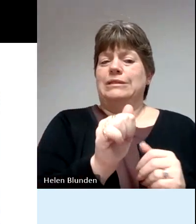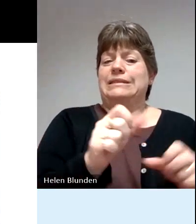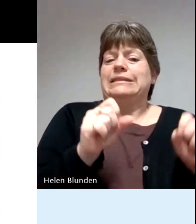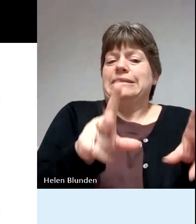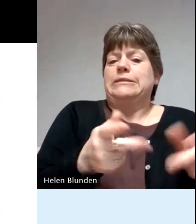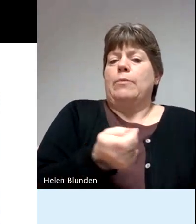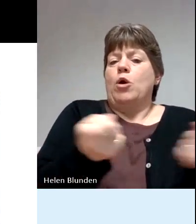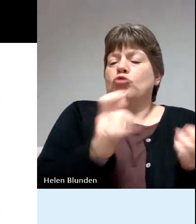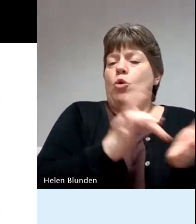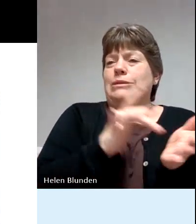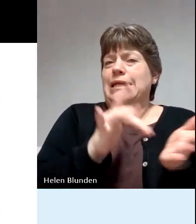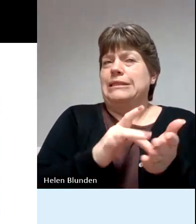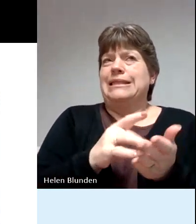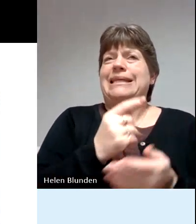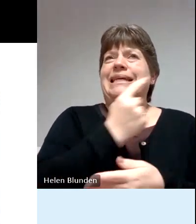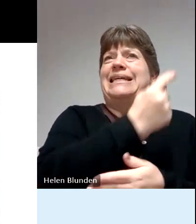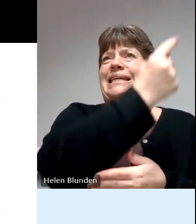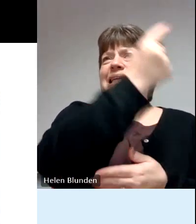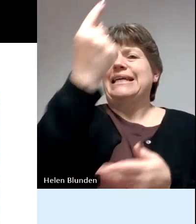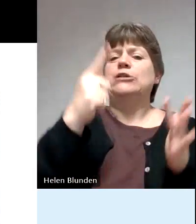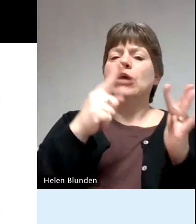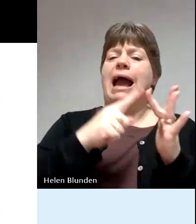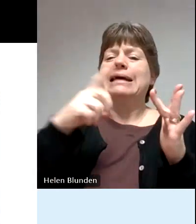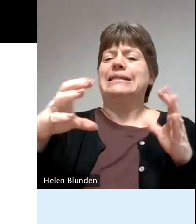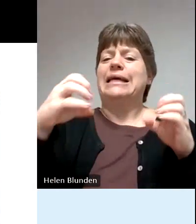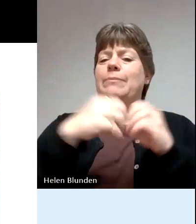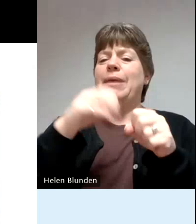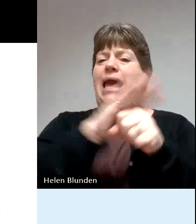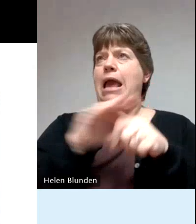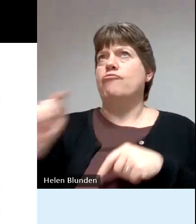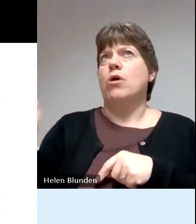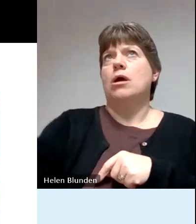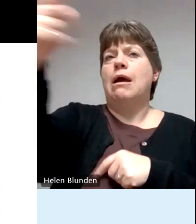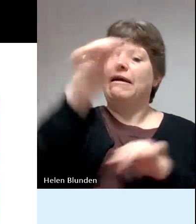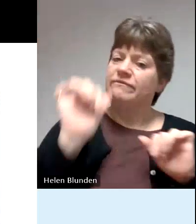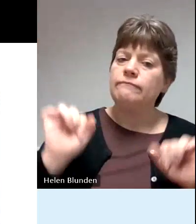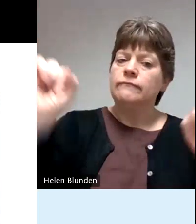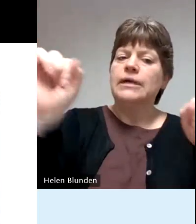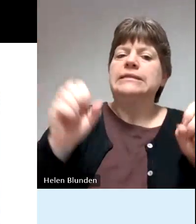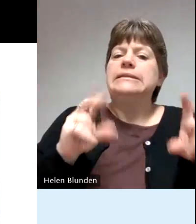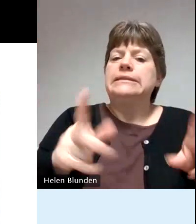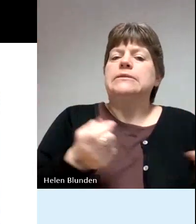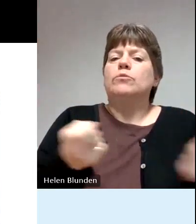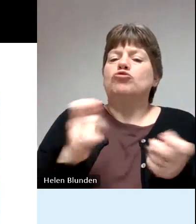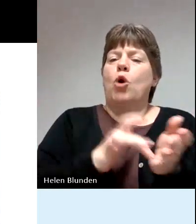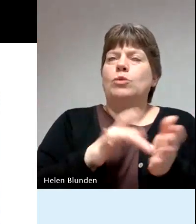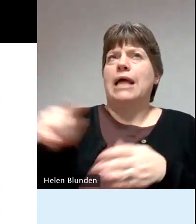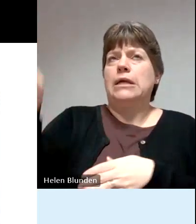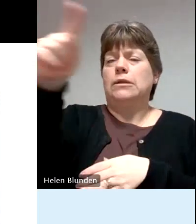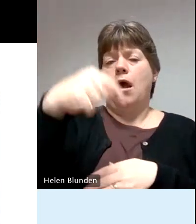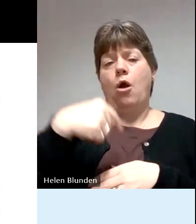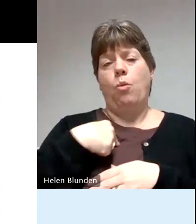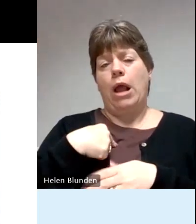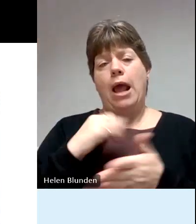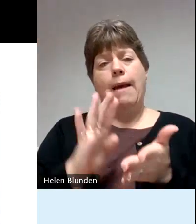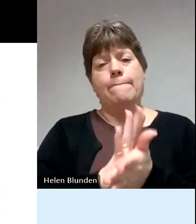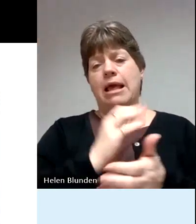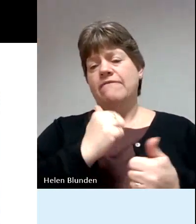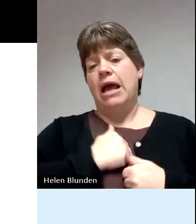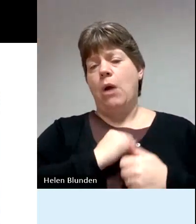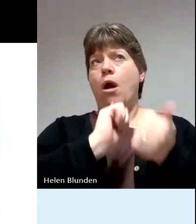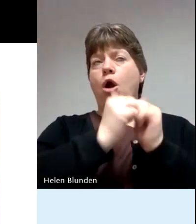Each integrated care board area has a system control centre, and we were pleased and grateful that our colleagues at